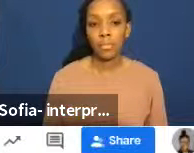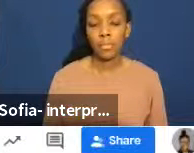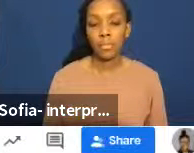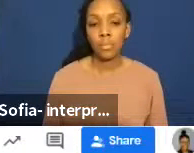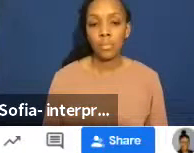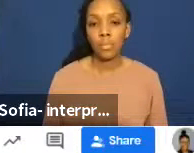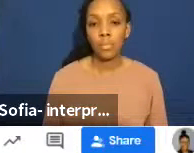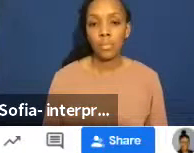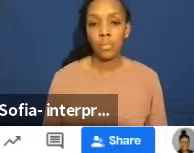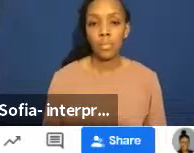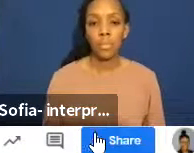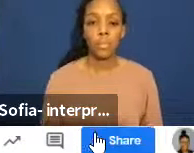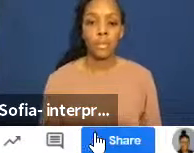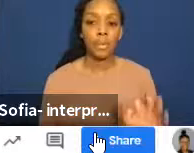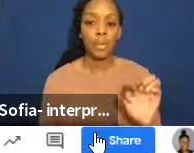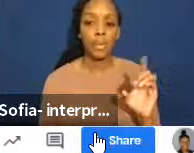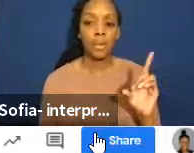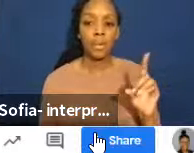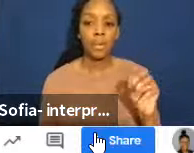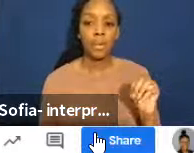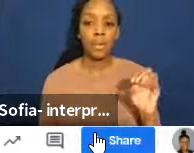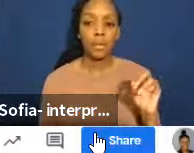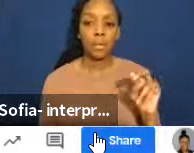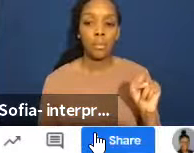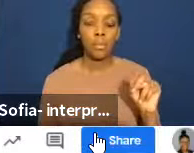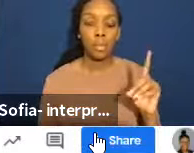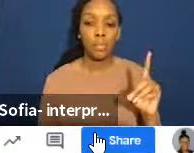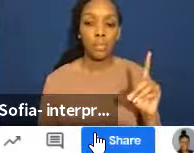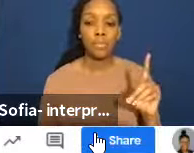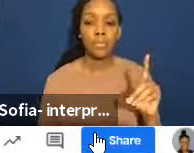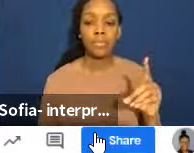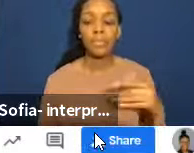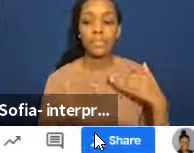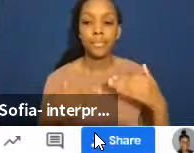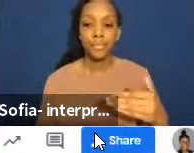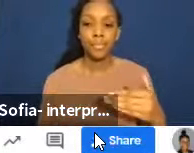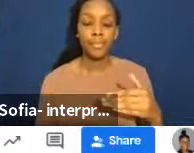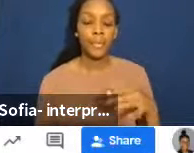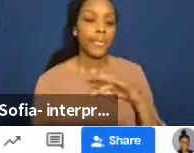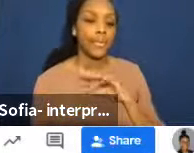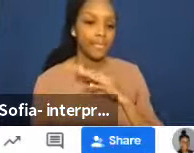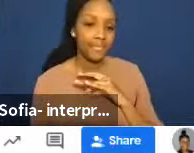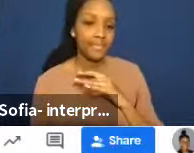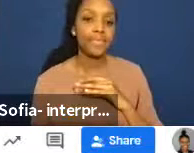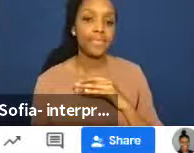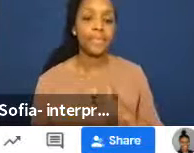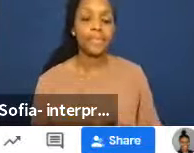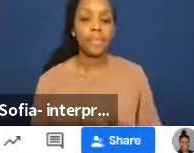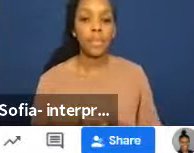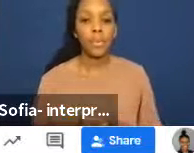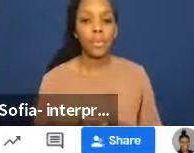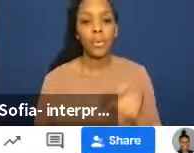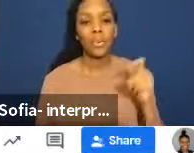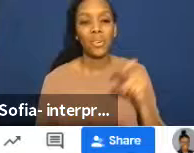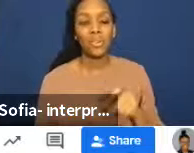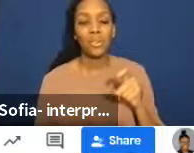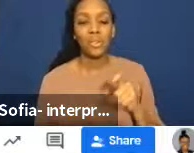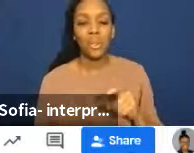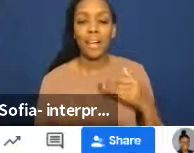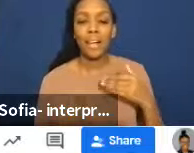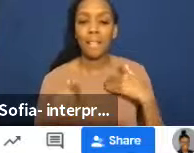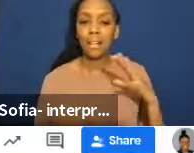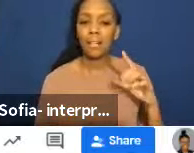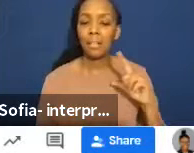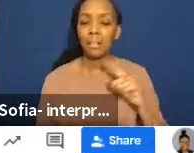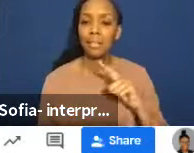There you go, Edmund. All right, cool. So, there was a piece of legislation that went